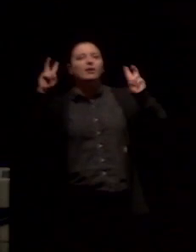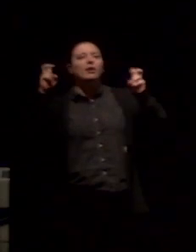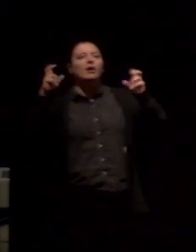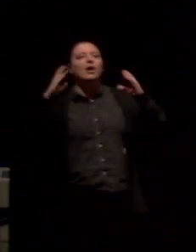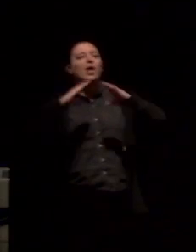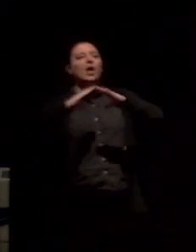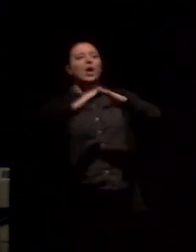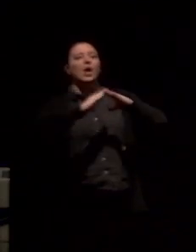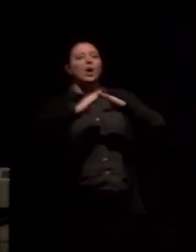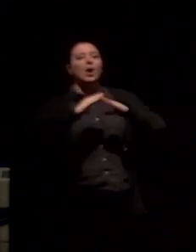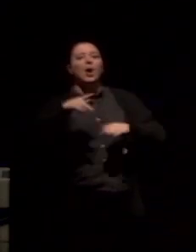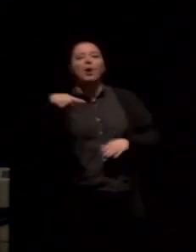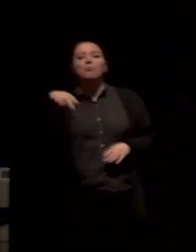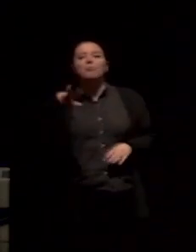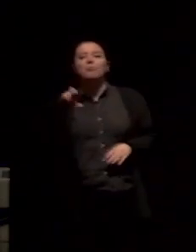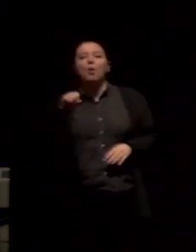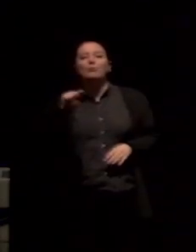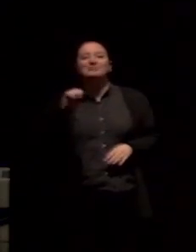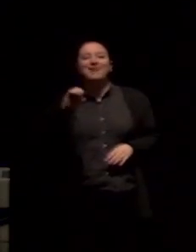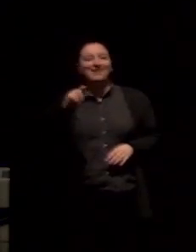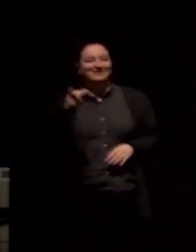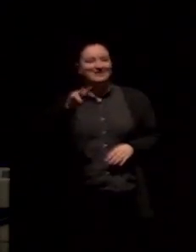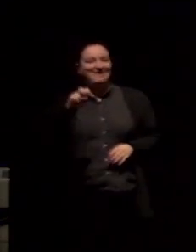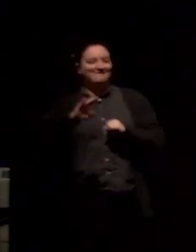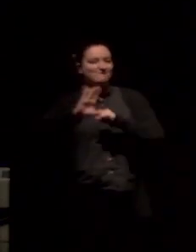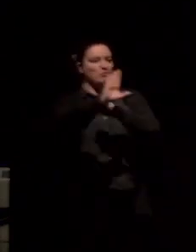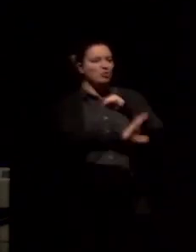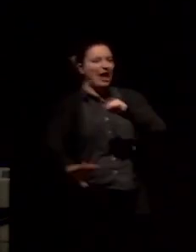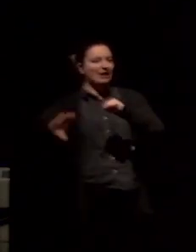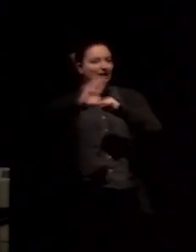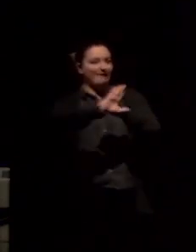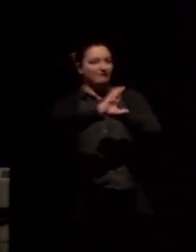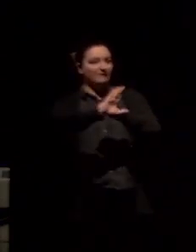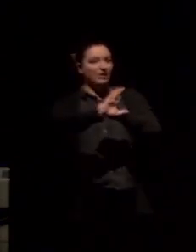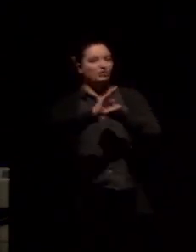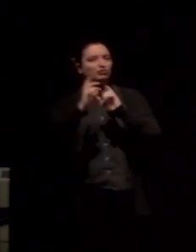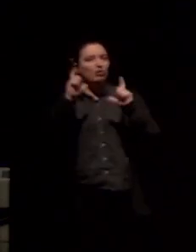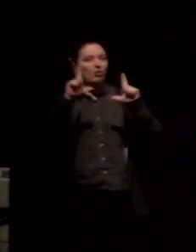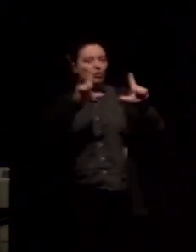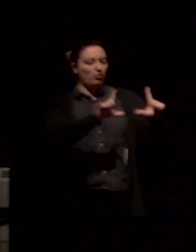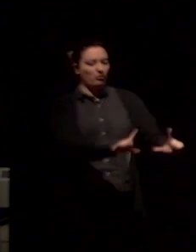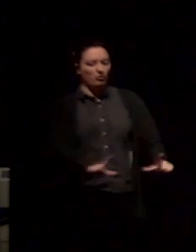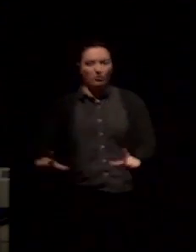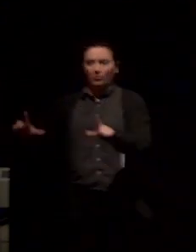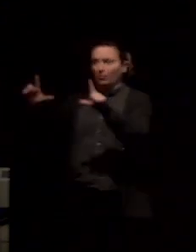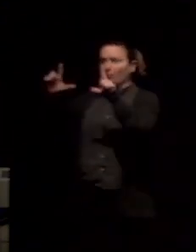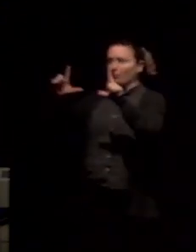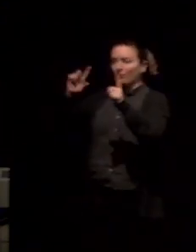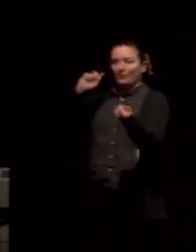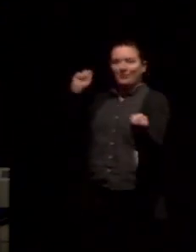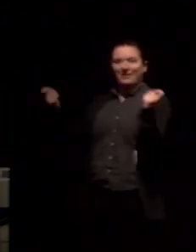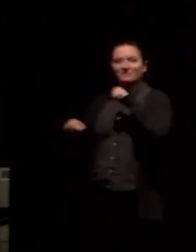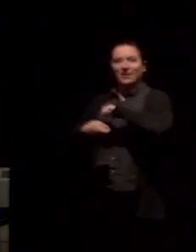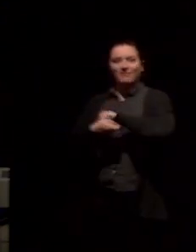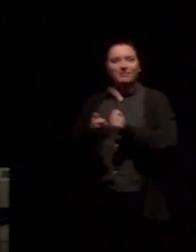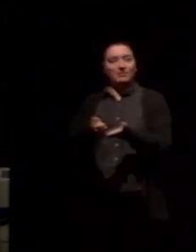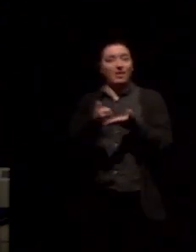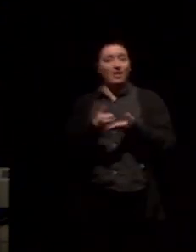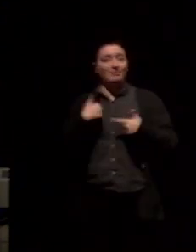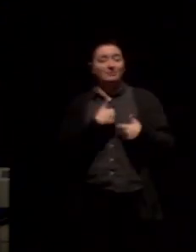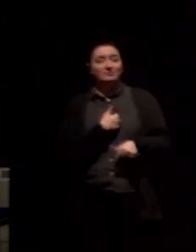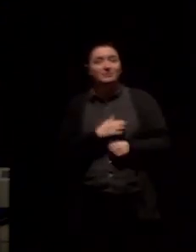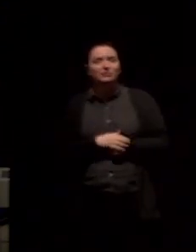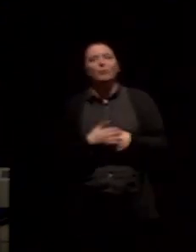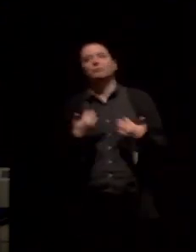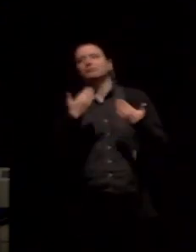people, and reframing to focus on the positive just changes the conversation. Mm-hmm. So I really appreciate these examples. And thank you for the question to our Zoom participant